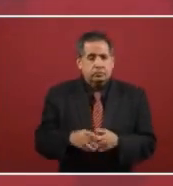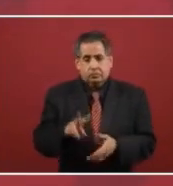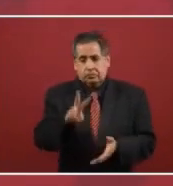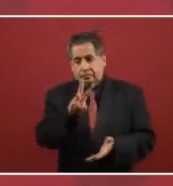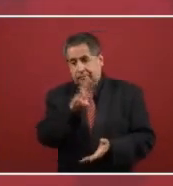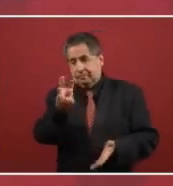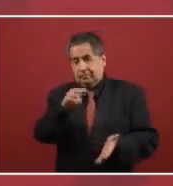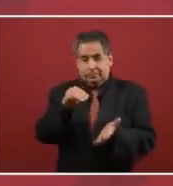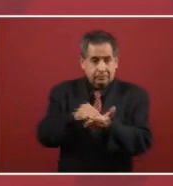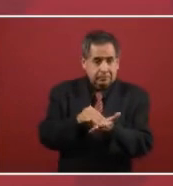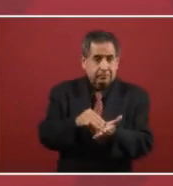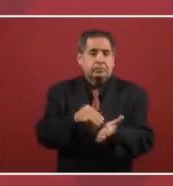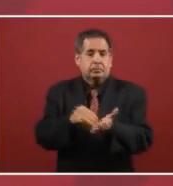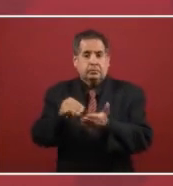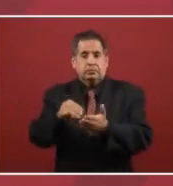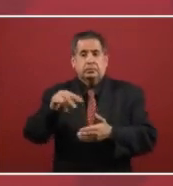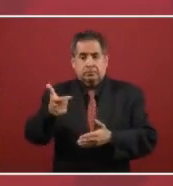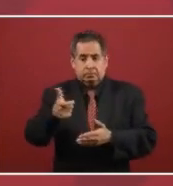Around